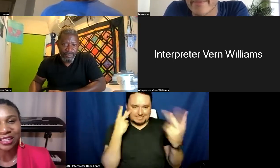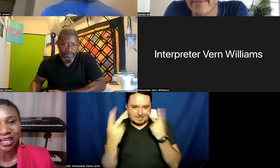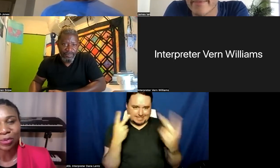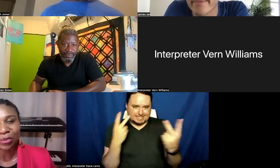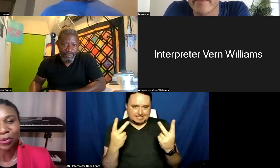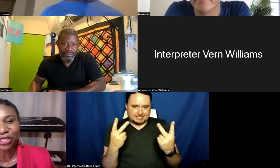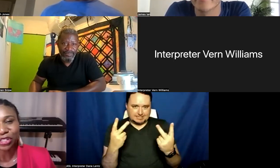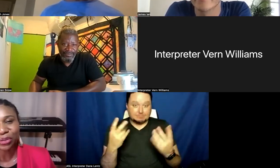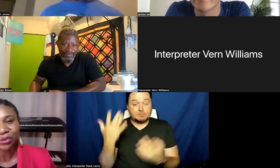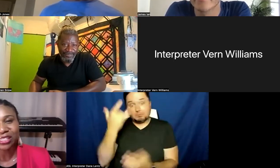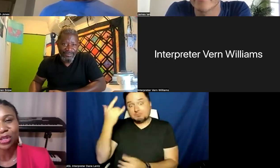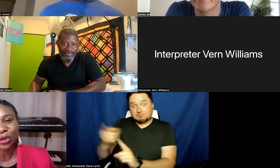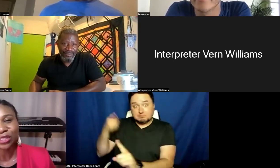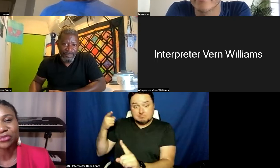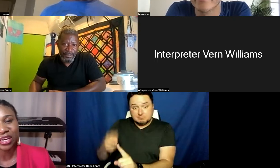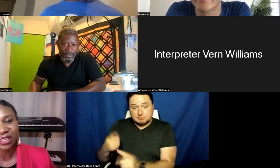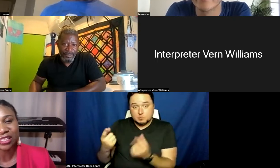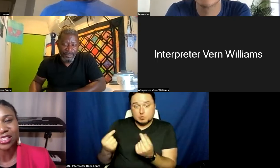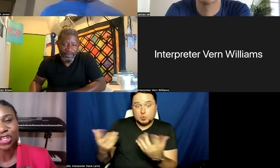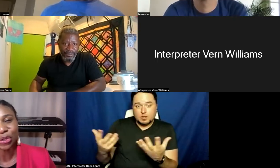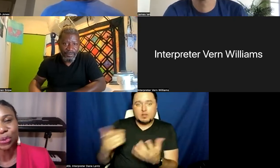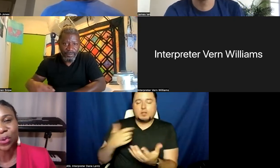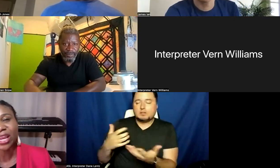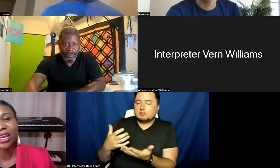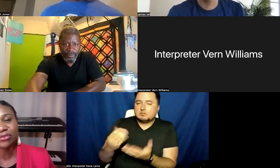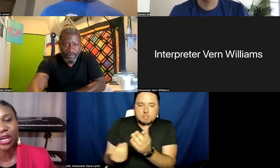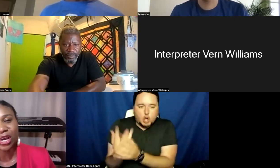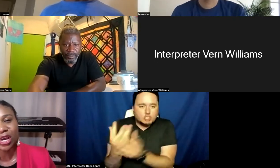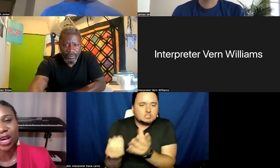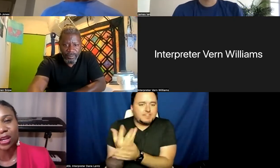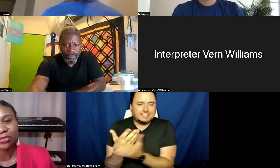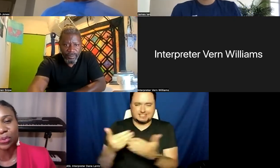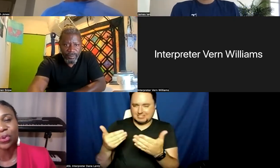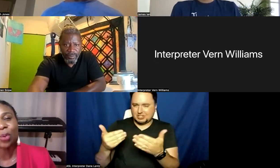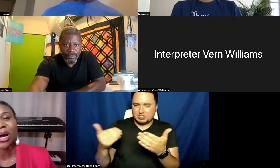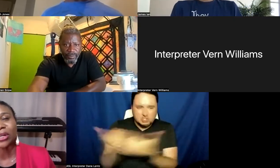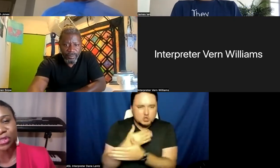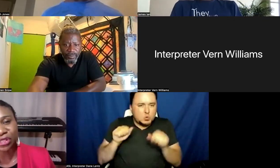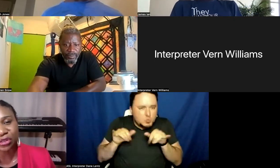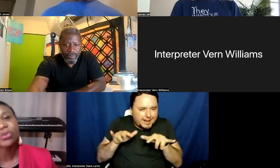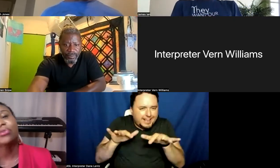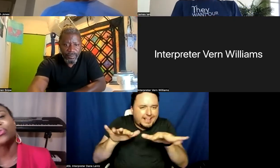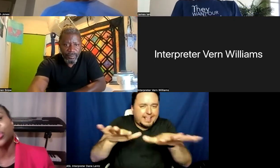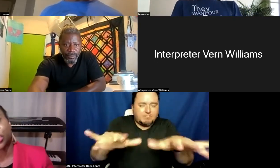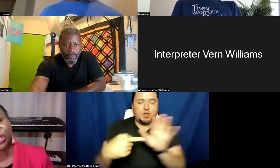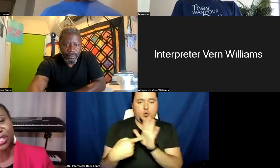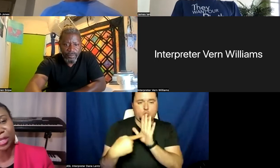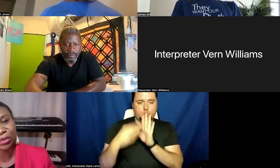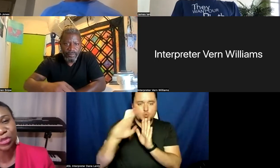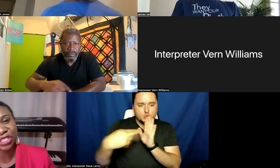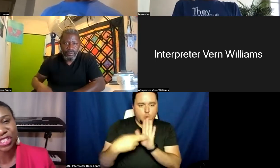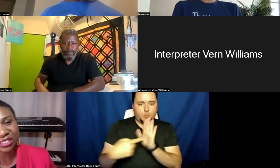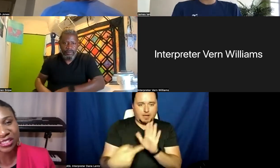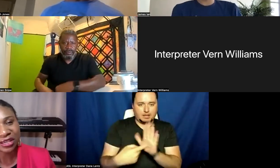end of the day, what we want to do is cultivate this new wave of role models for future